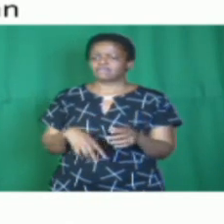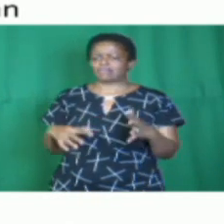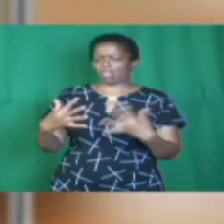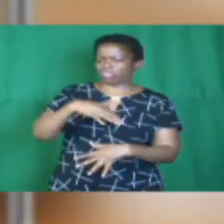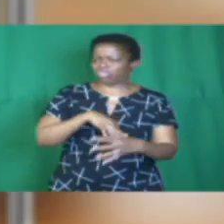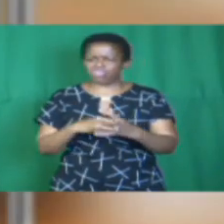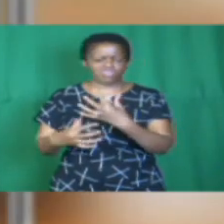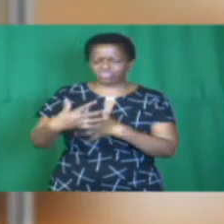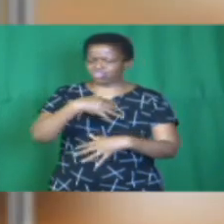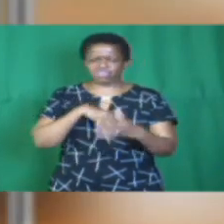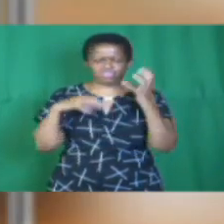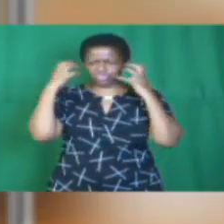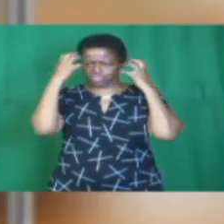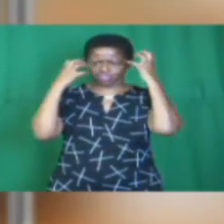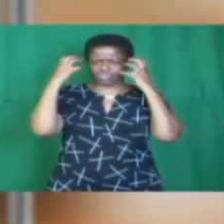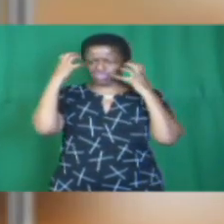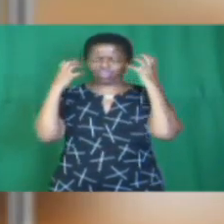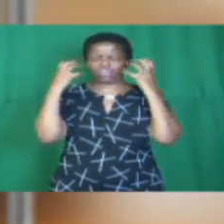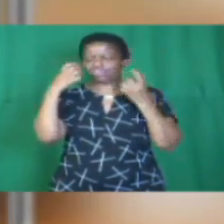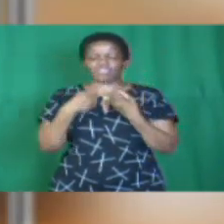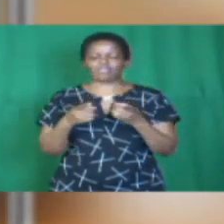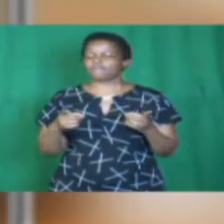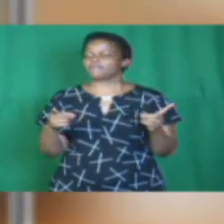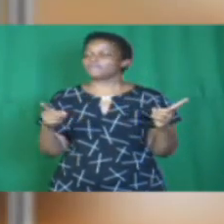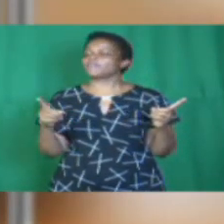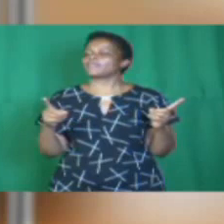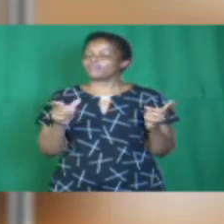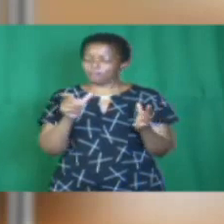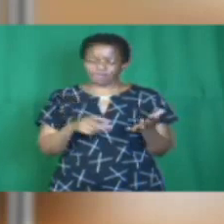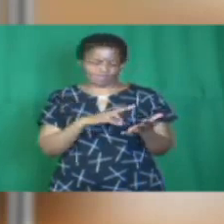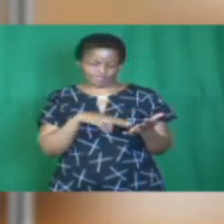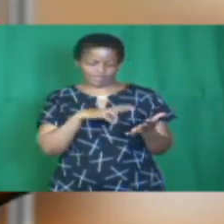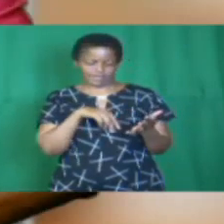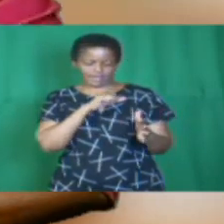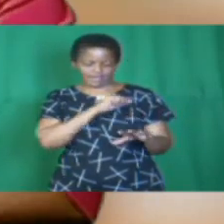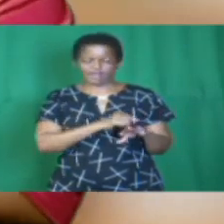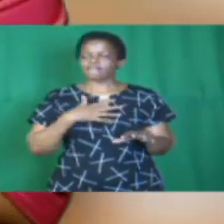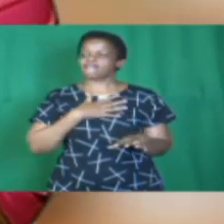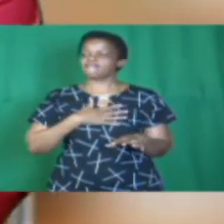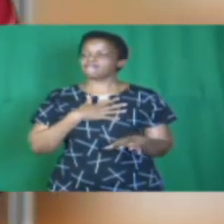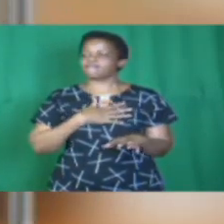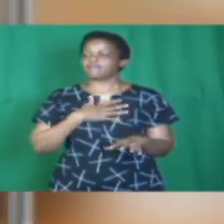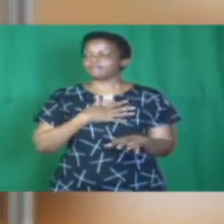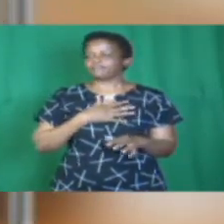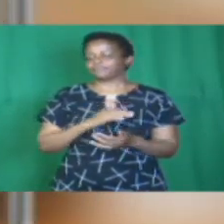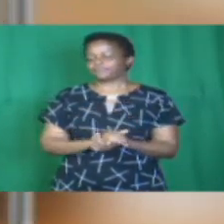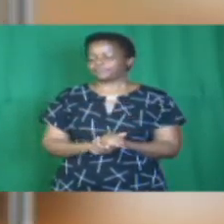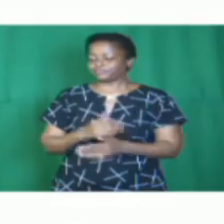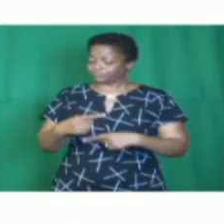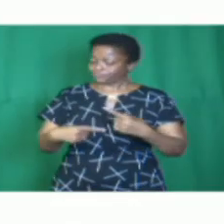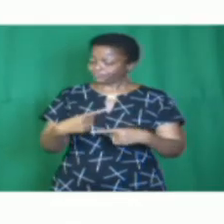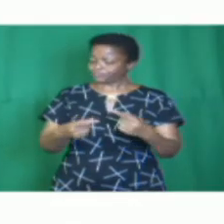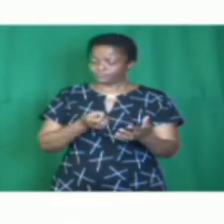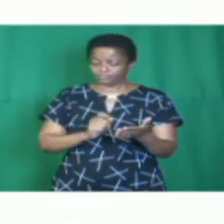or confusion. Okay, dear learner, let us now continue writing a descriptive composition.